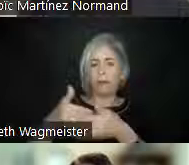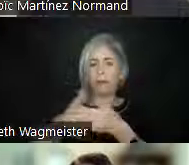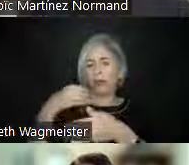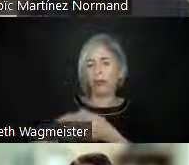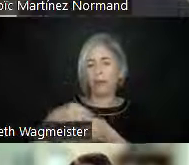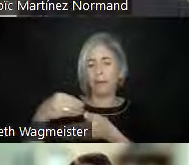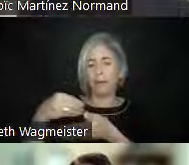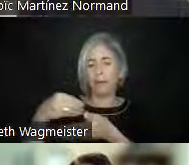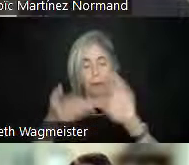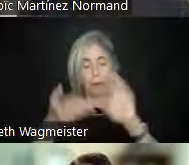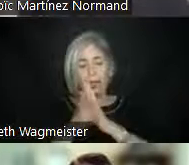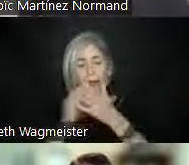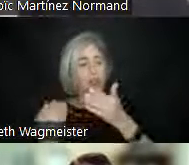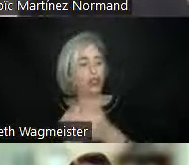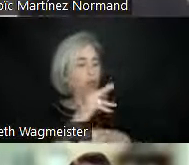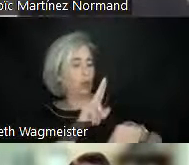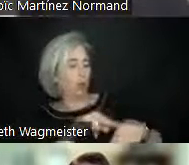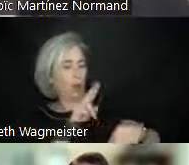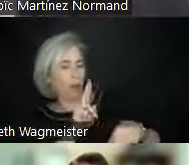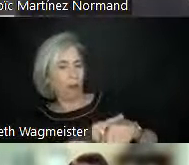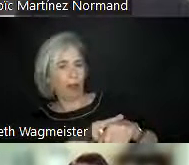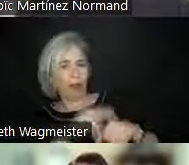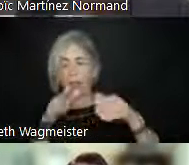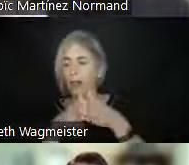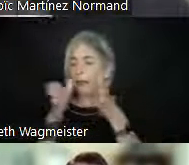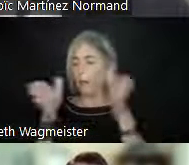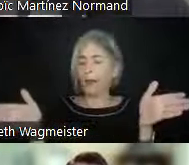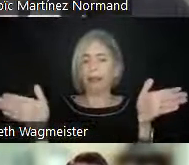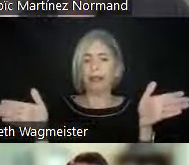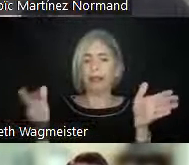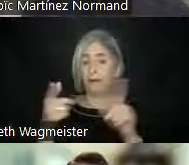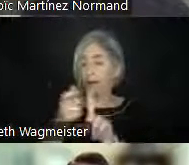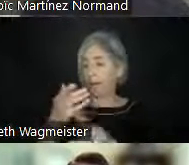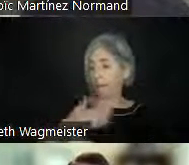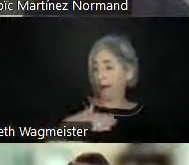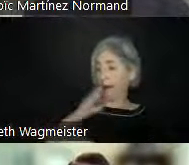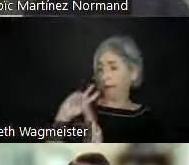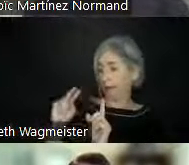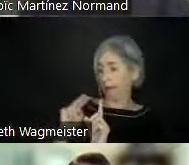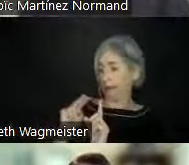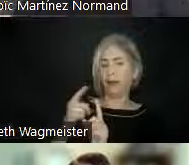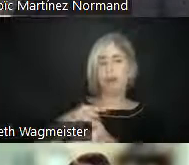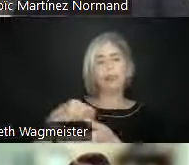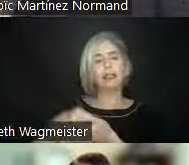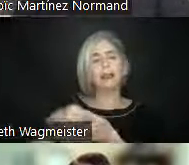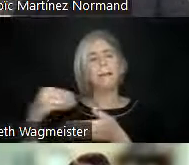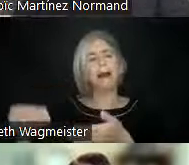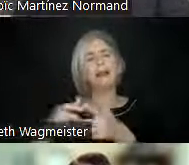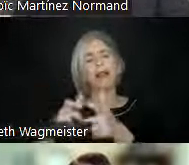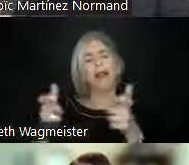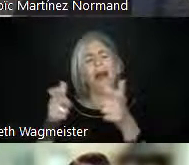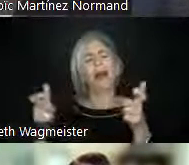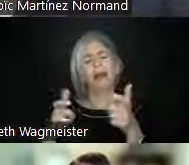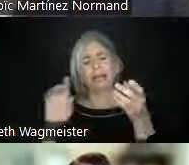and the market will absolutely follow. And because the public sector, at least where I come from, does buy loads and loads of